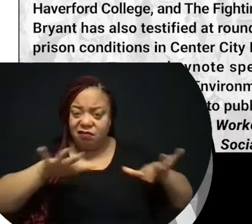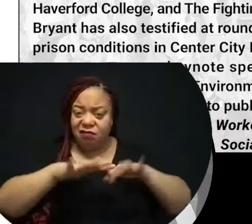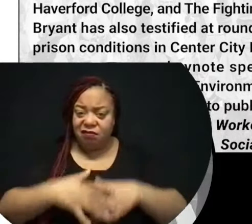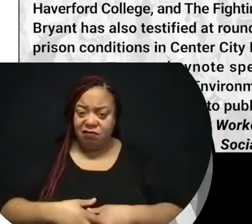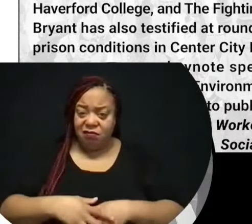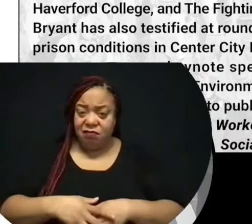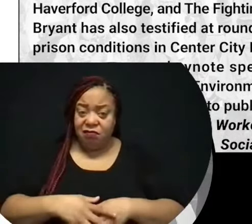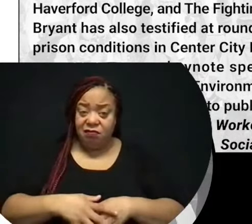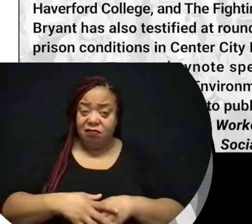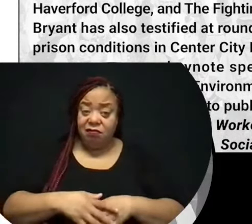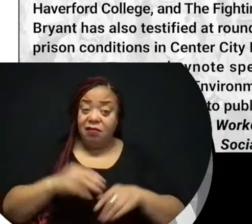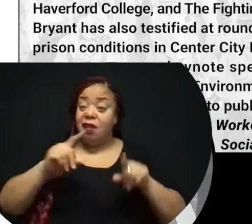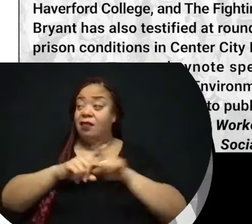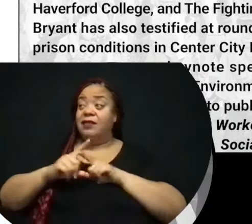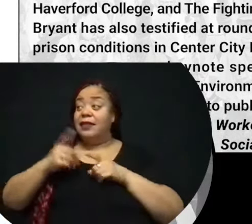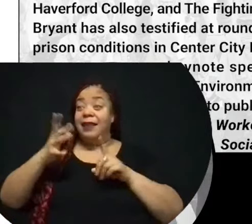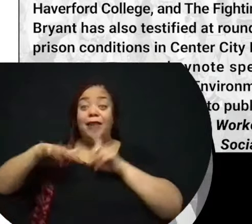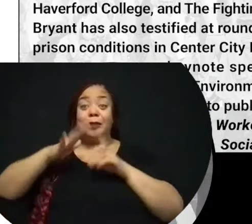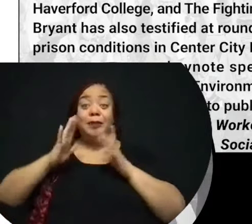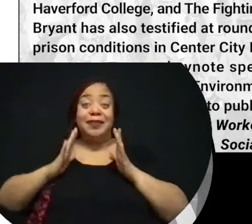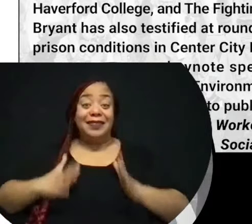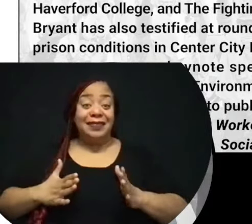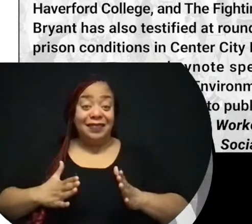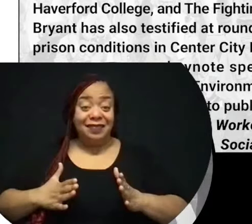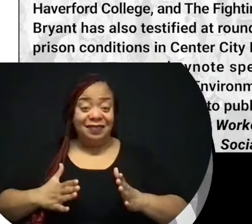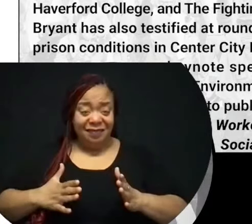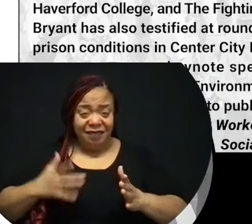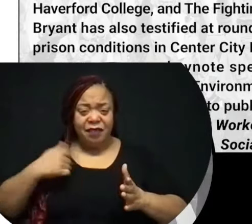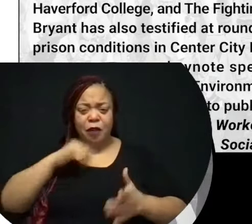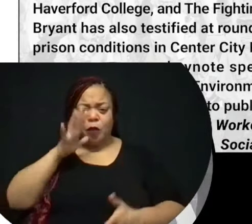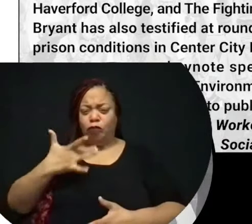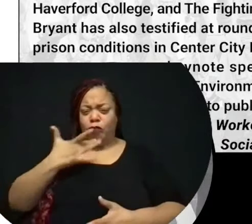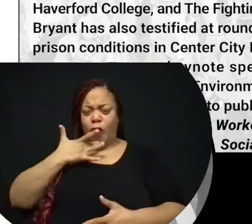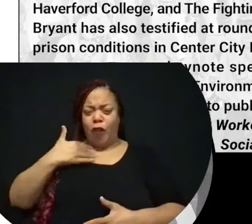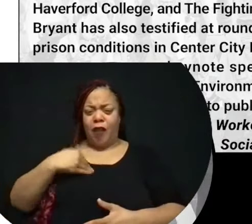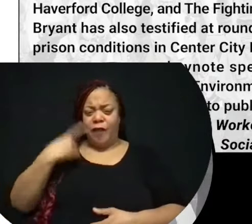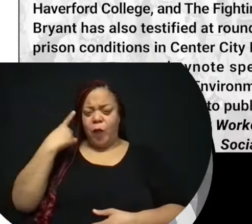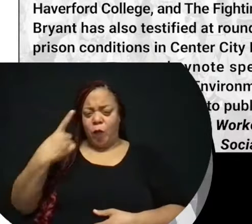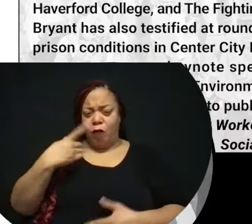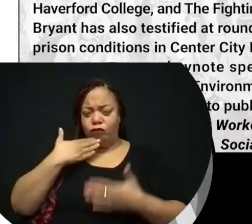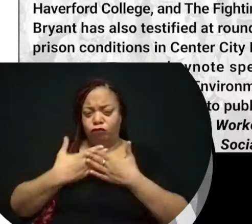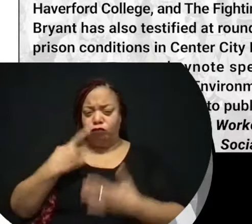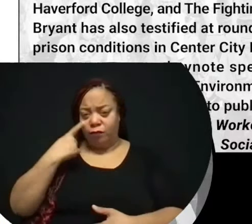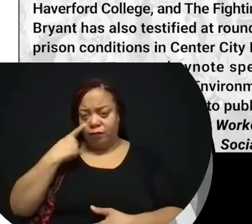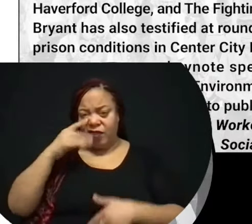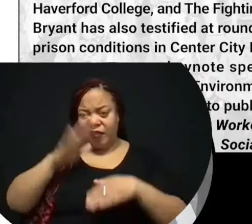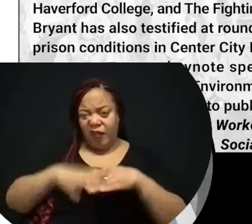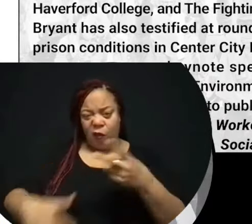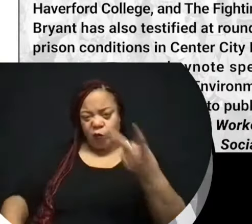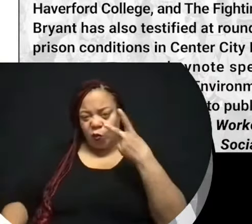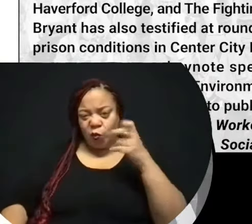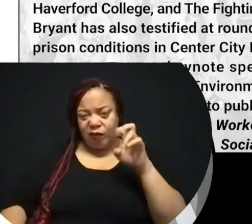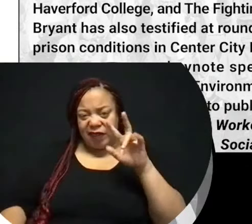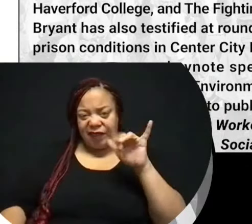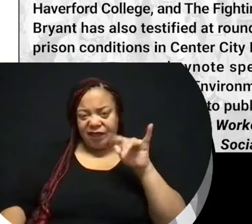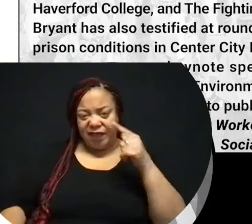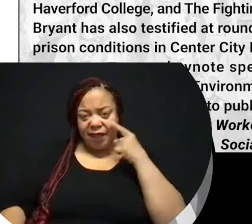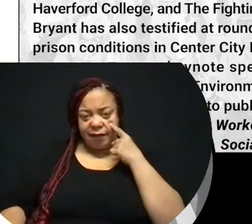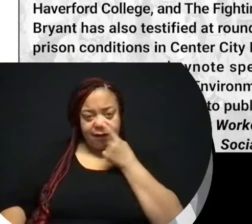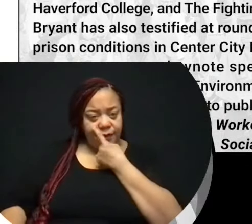and destroyers continue to have in building and locating and